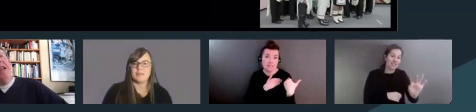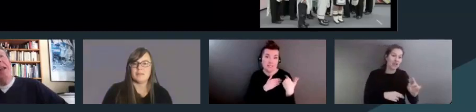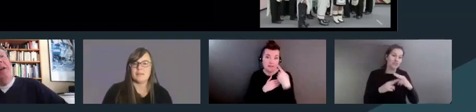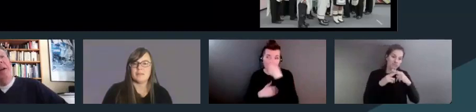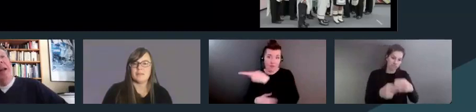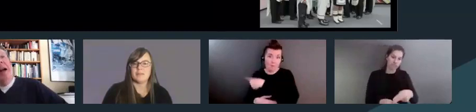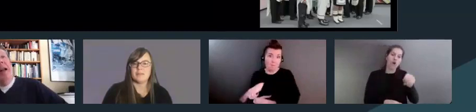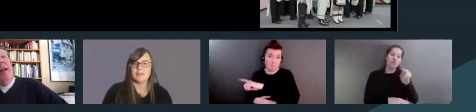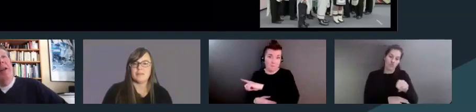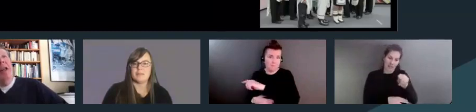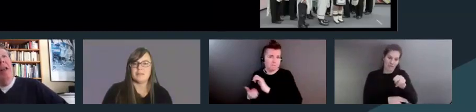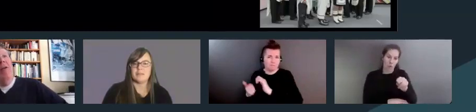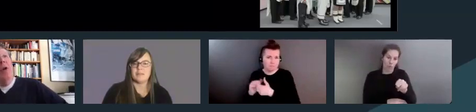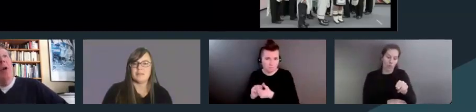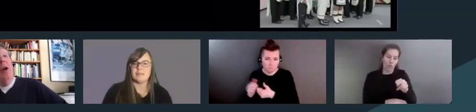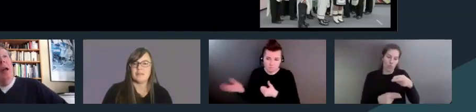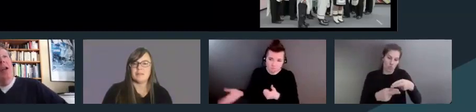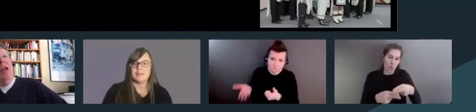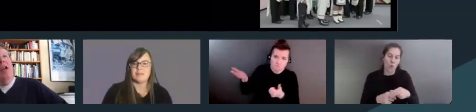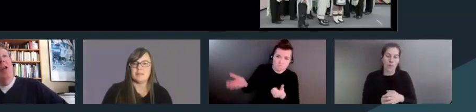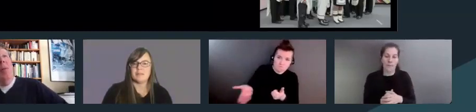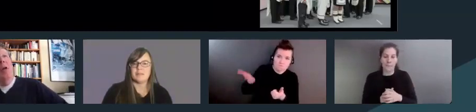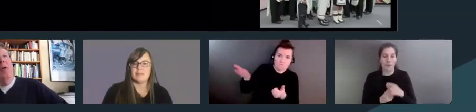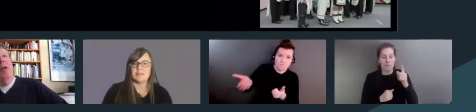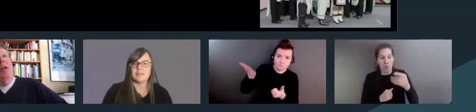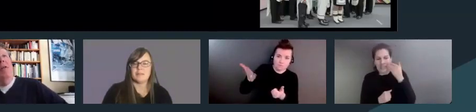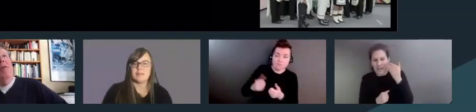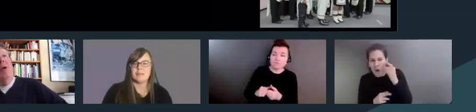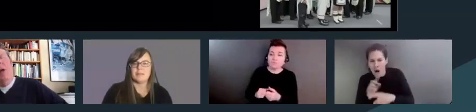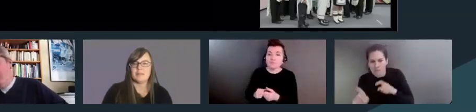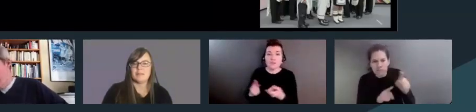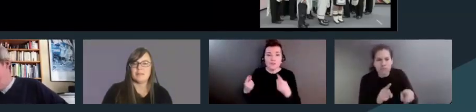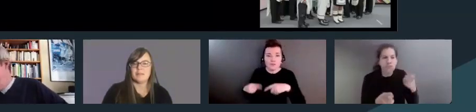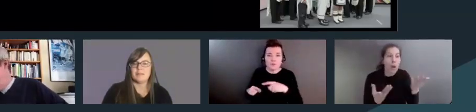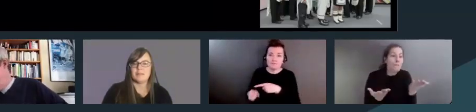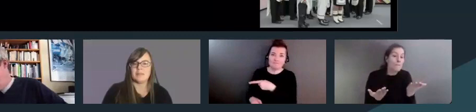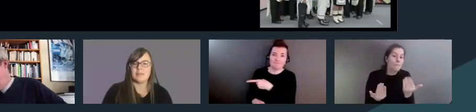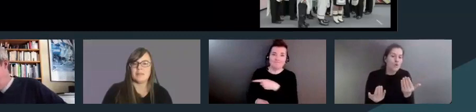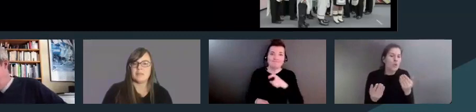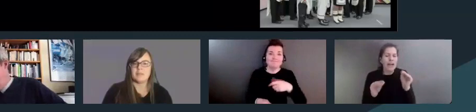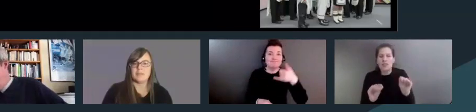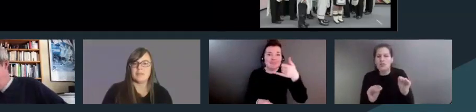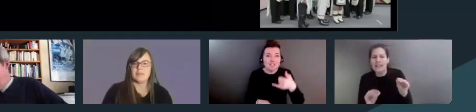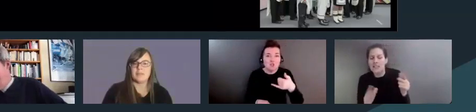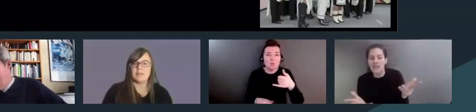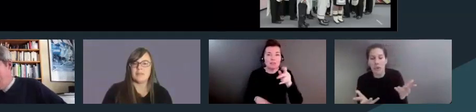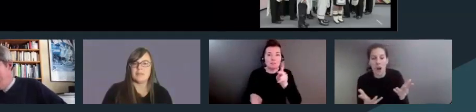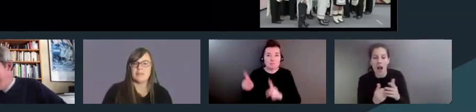So in particular, it highlighted the need for educational opportunities for Inuit.